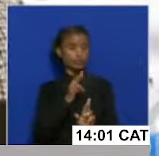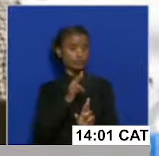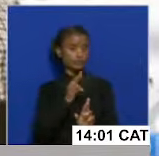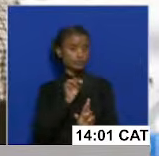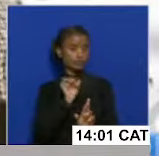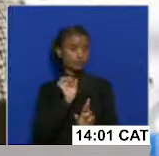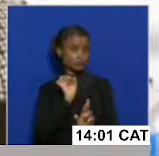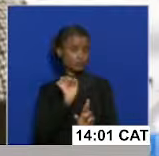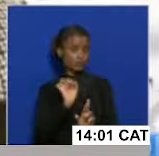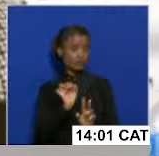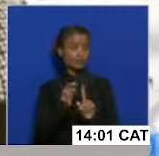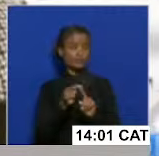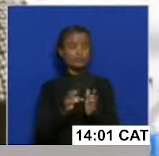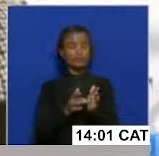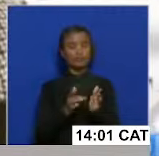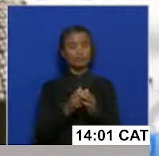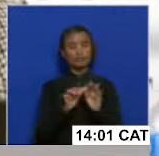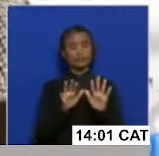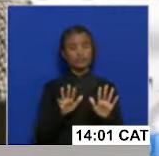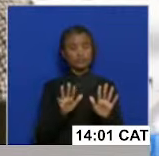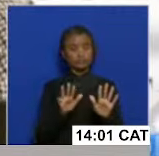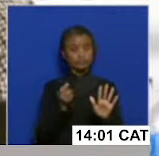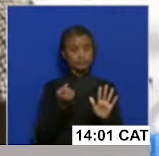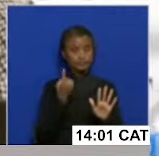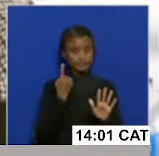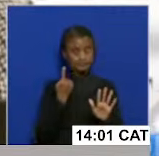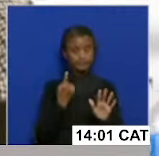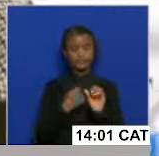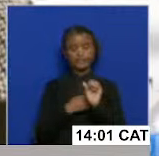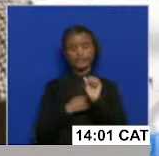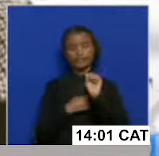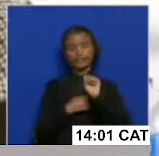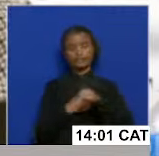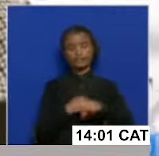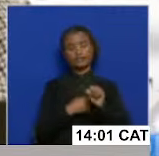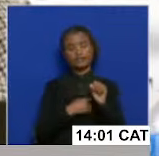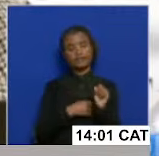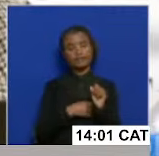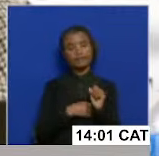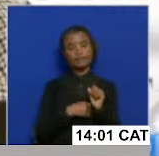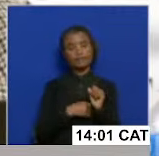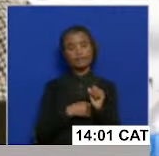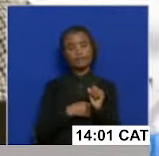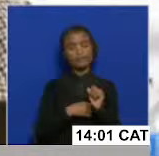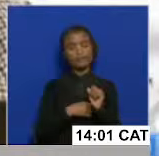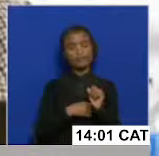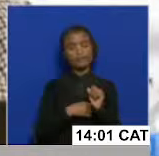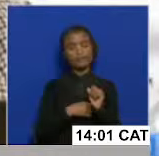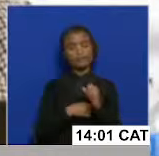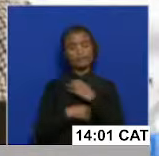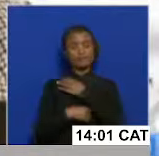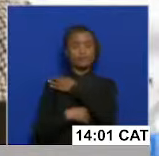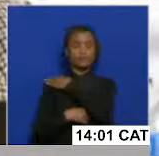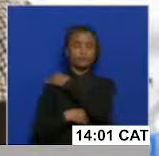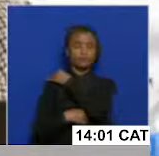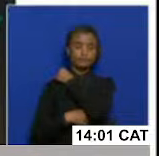together? Yes. Thank you. The message immediately below